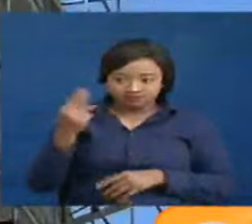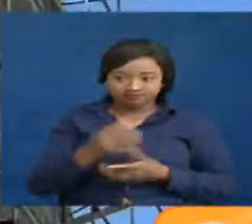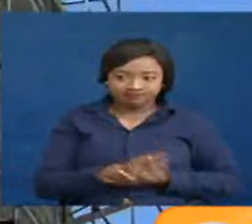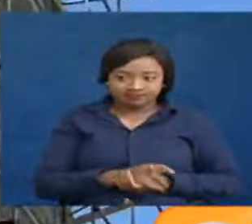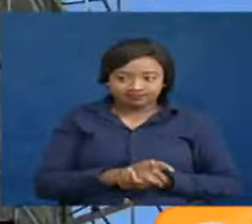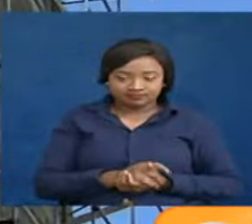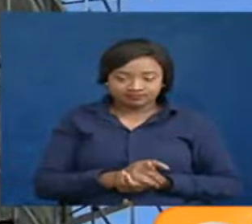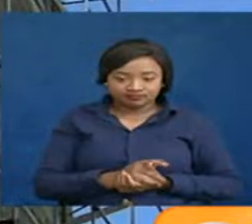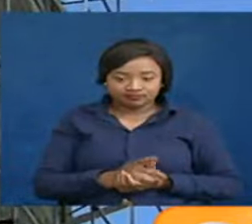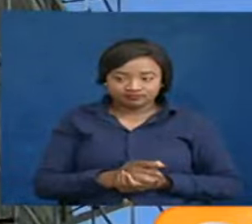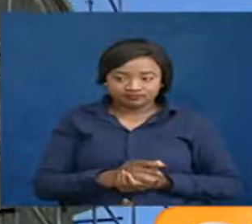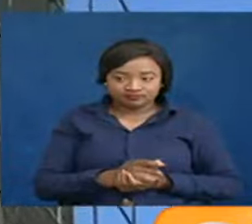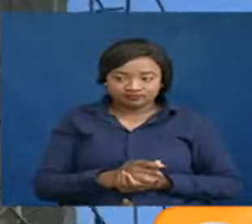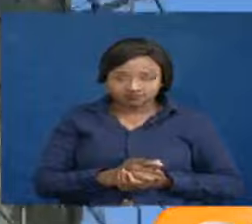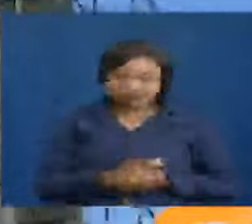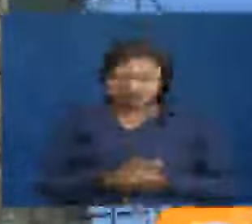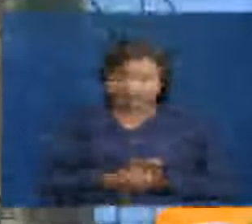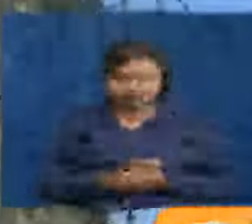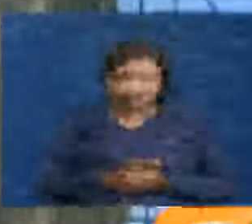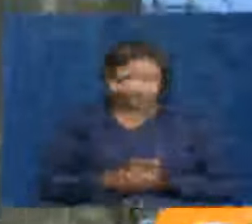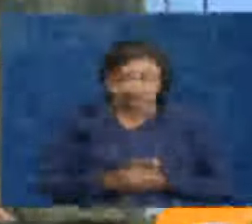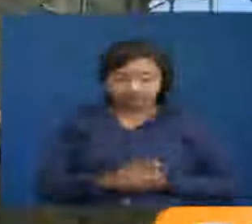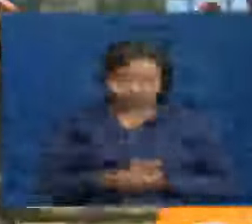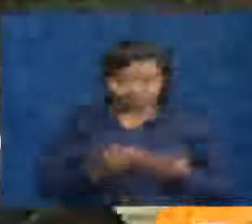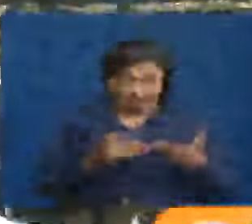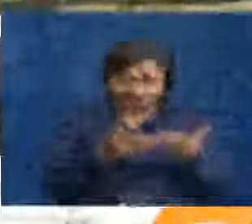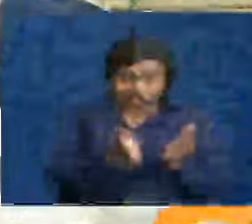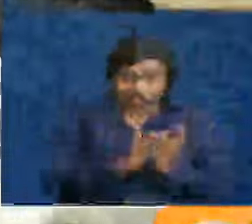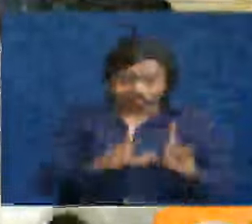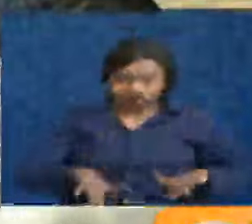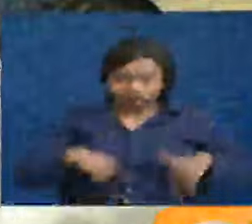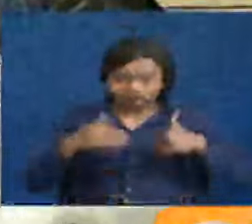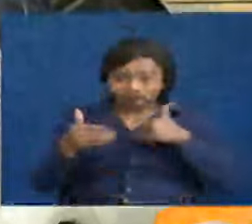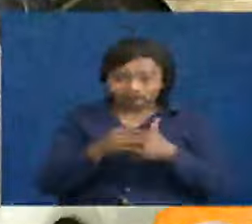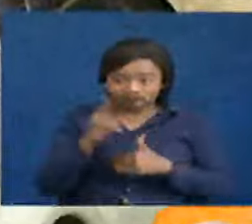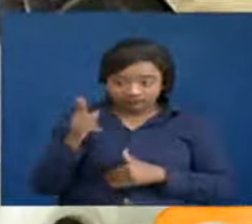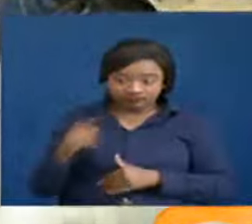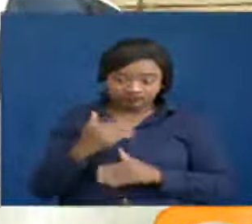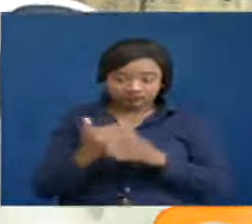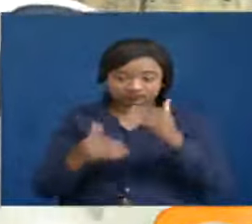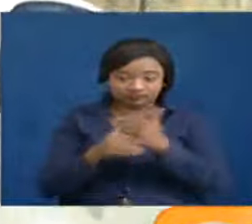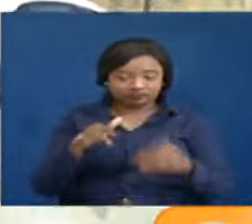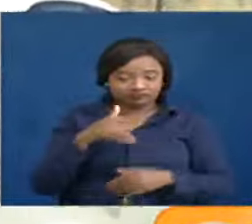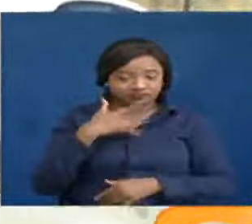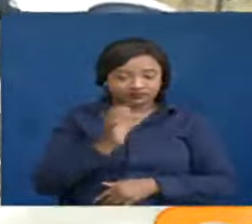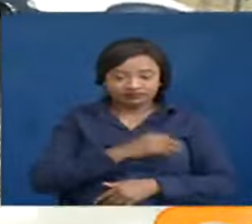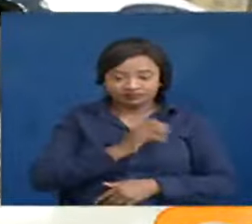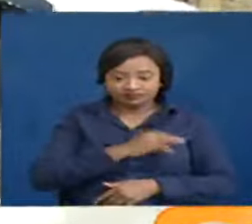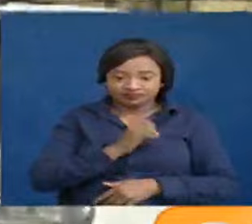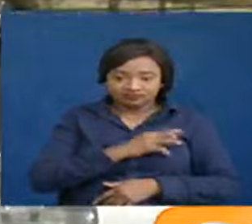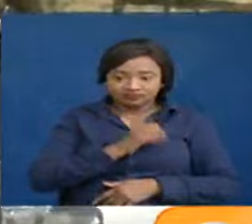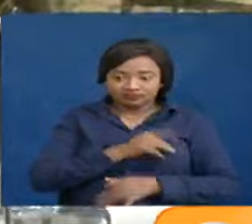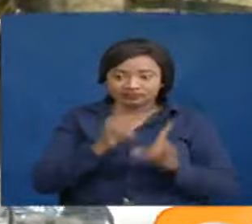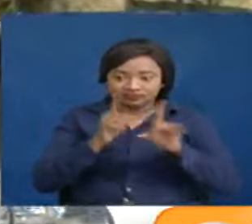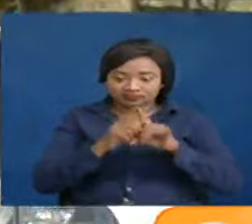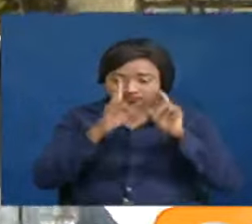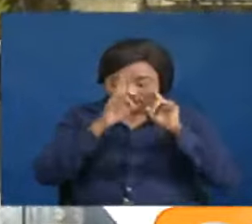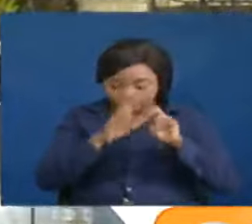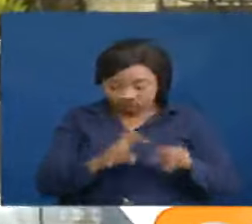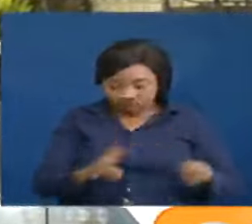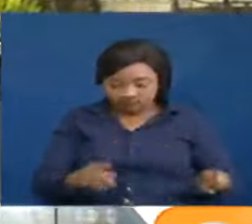As families living in this area near this building live in perpetual fear of danger, investigative lenses now